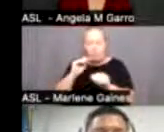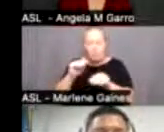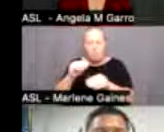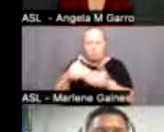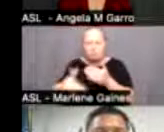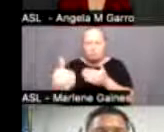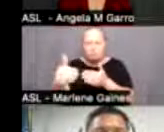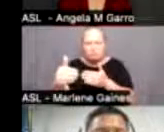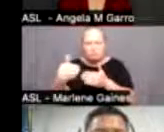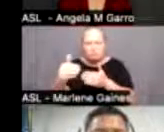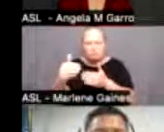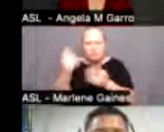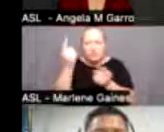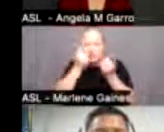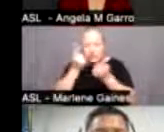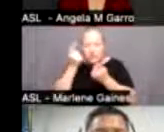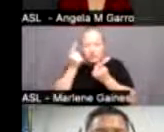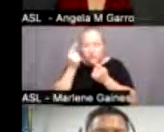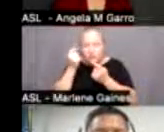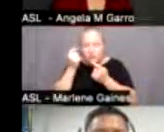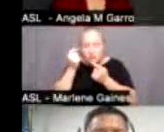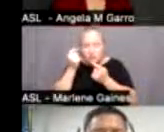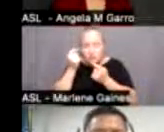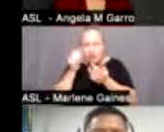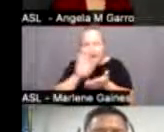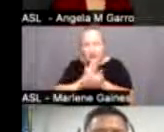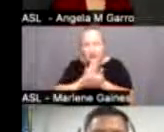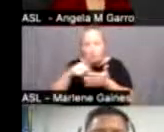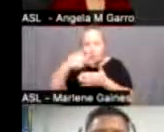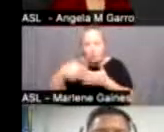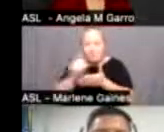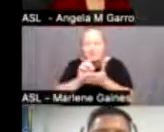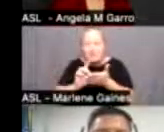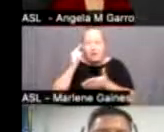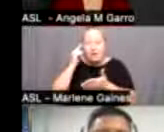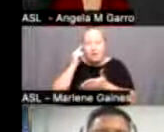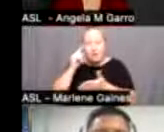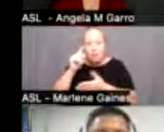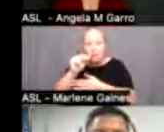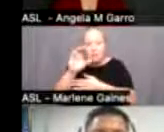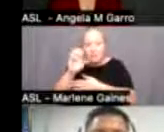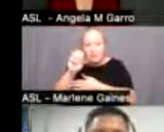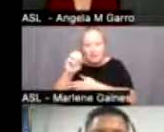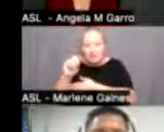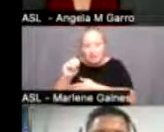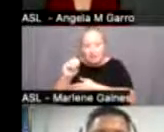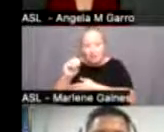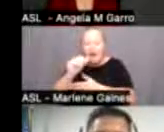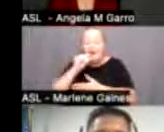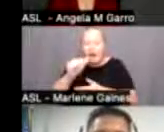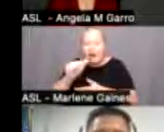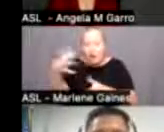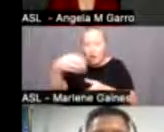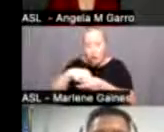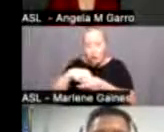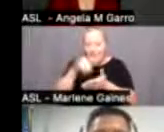which is considerations of academic program designs for North Central San Mateo that are not included